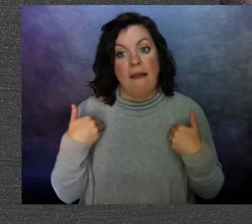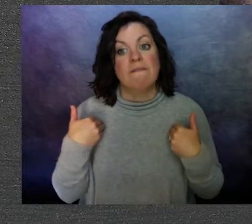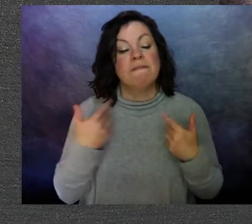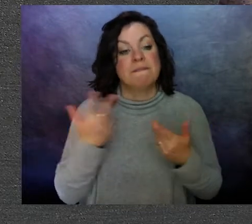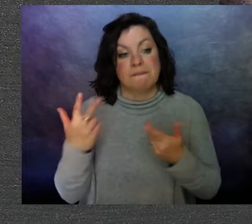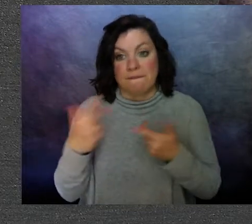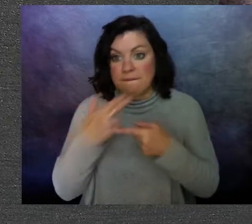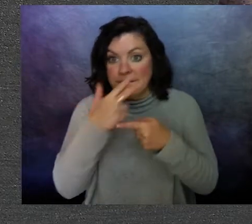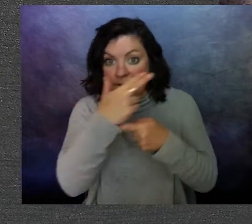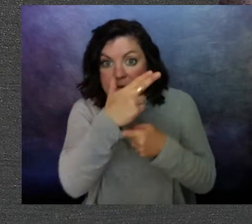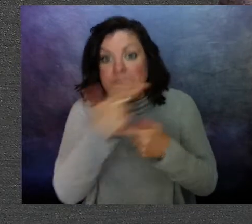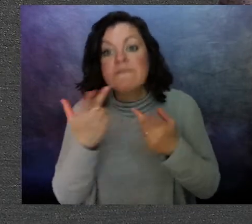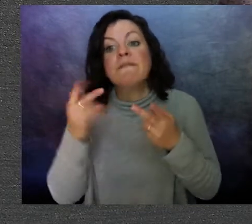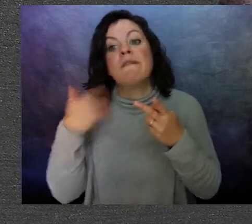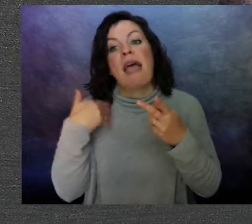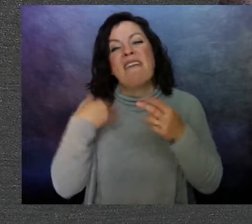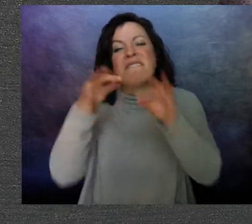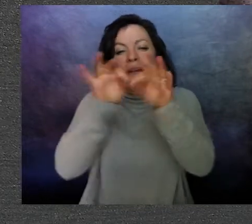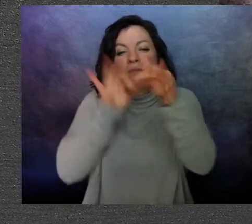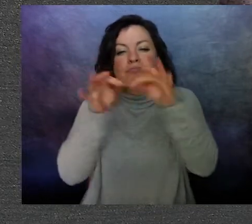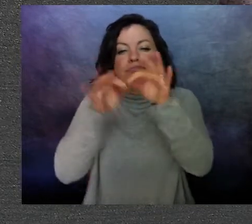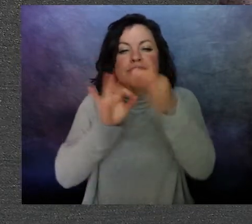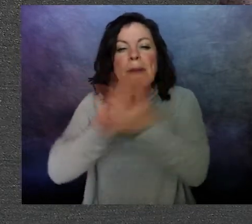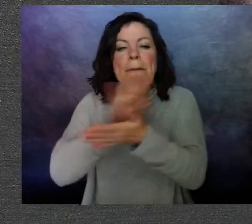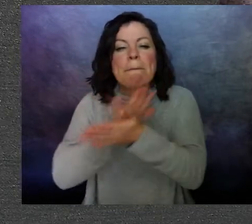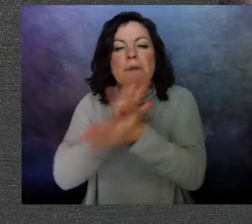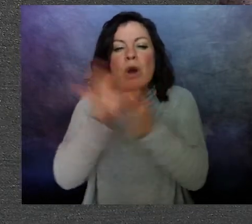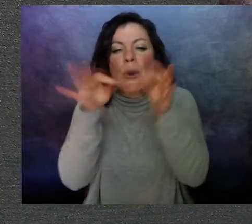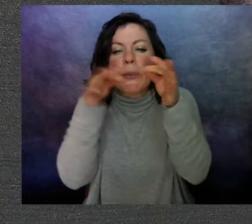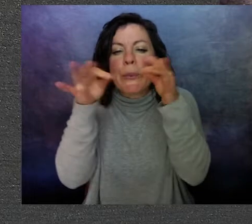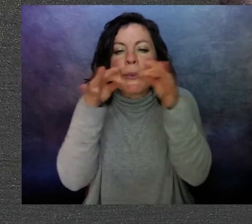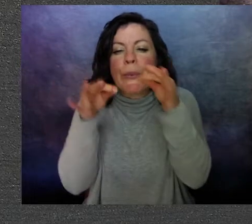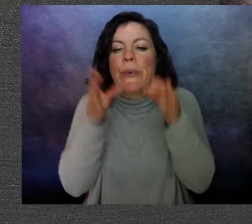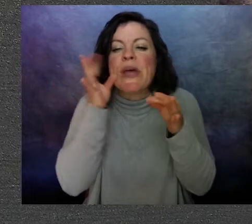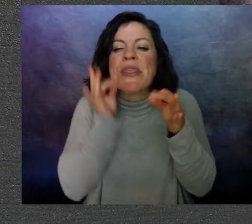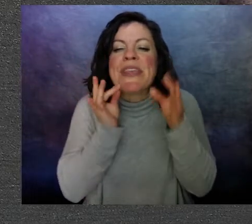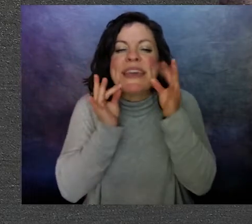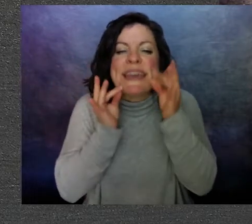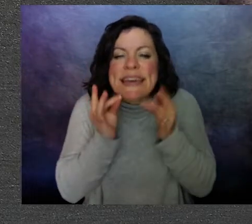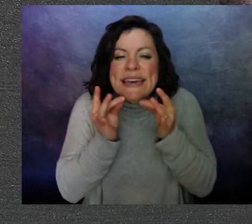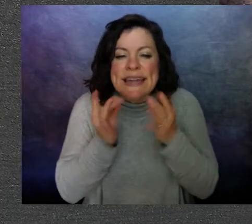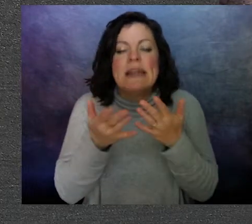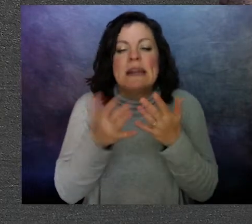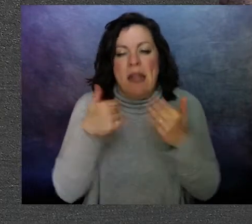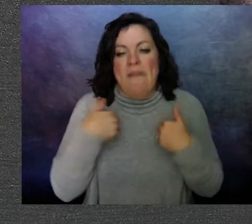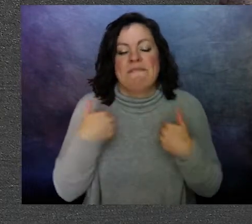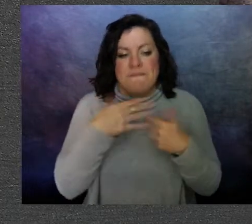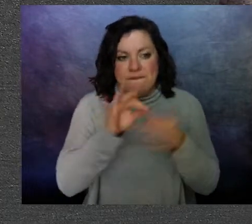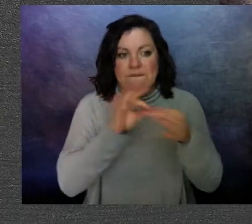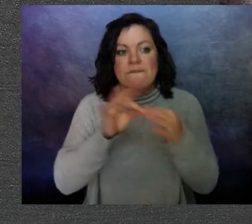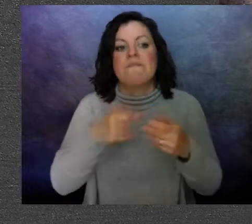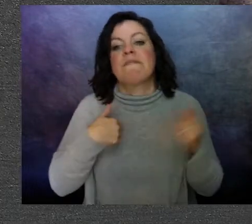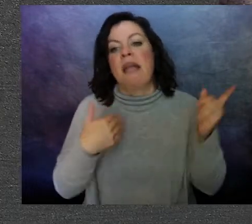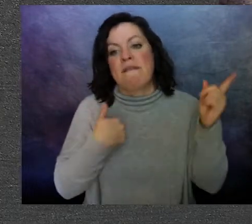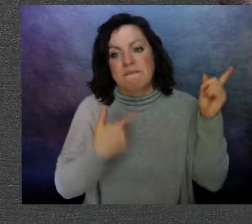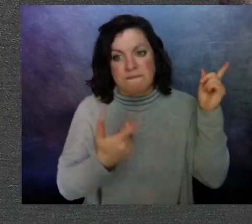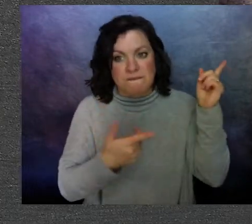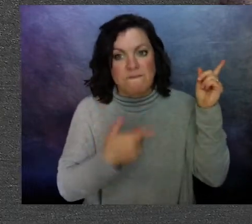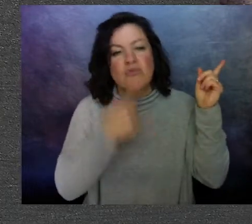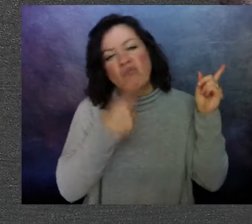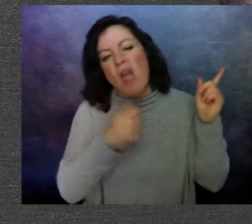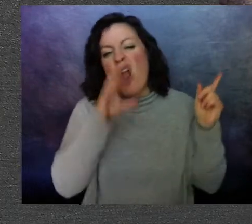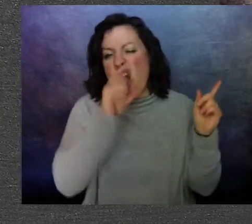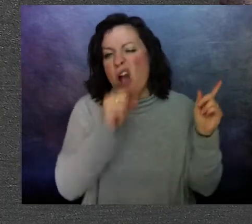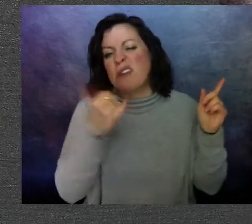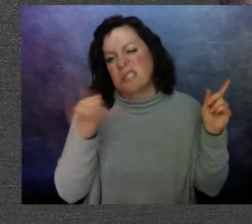I just got this at the thrift store. And different colors. I got the red, yellow, and orange for fall. And then I have some Mod Podge. Now,